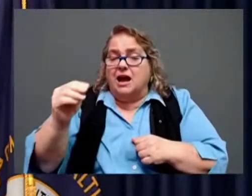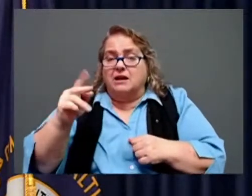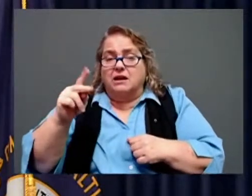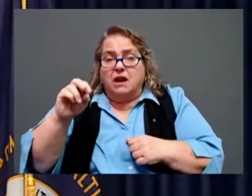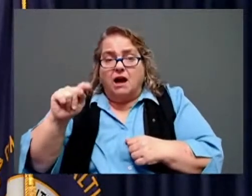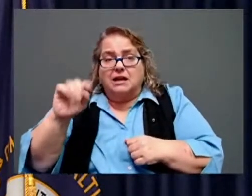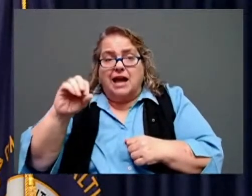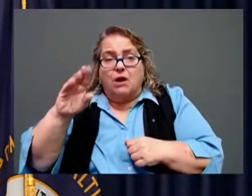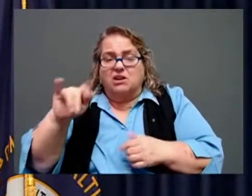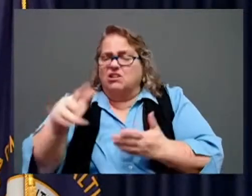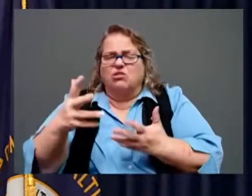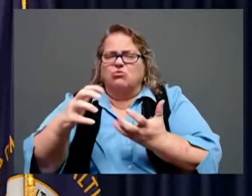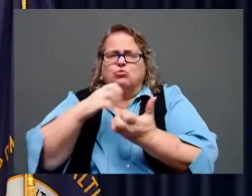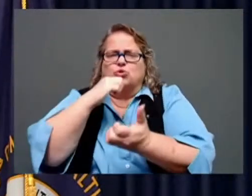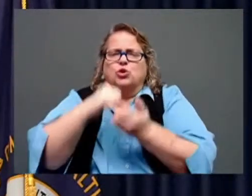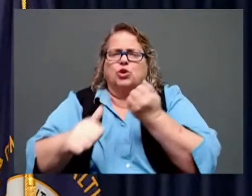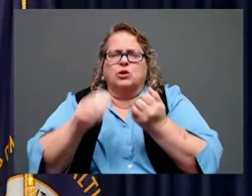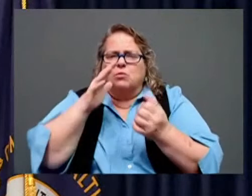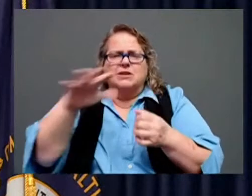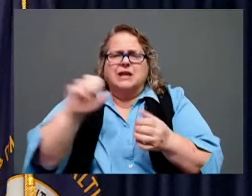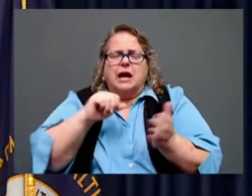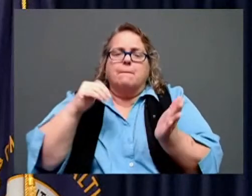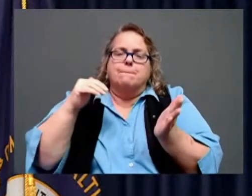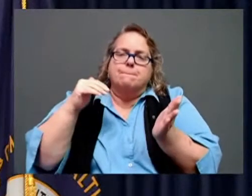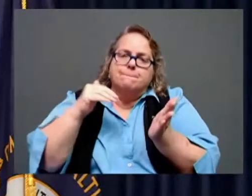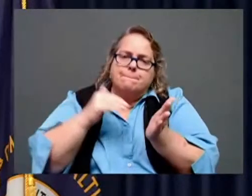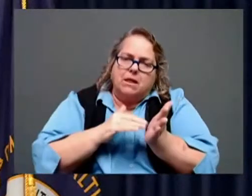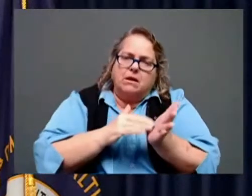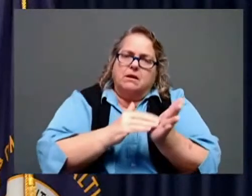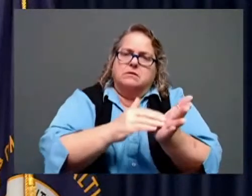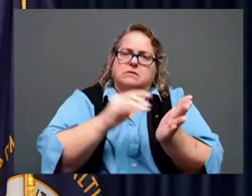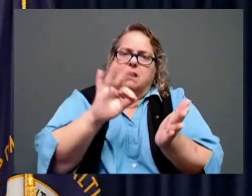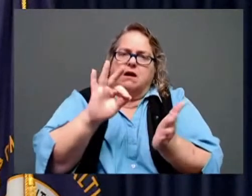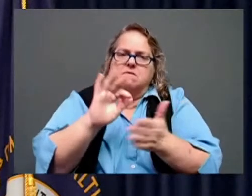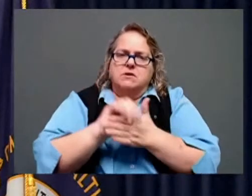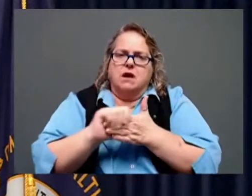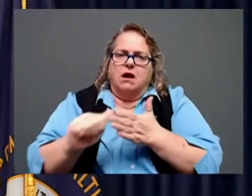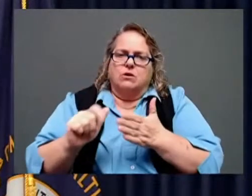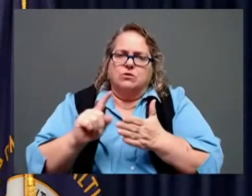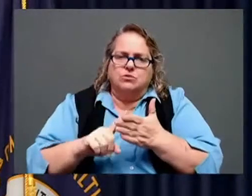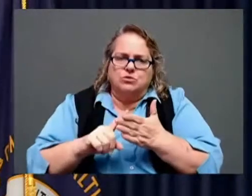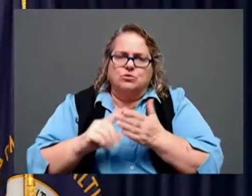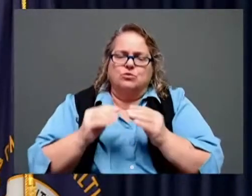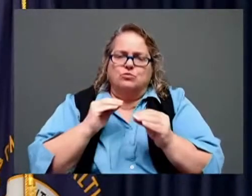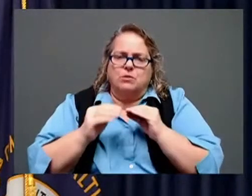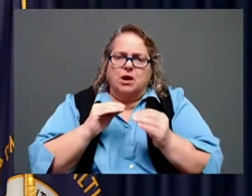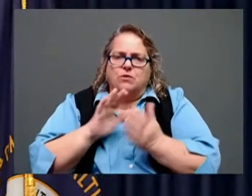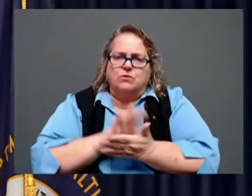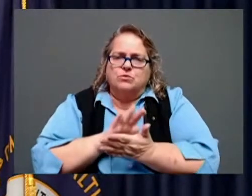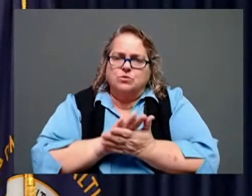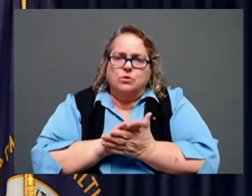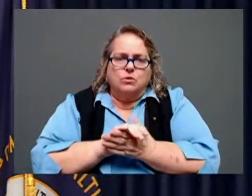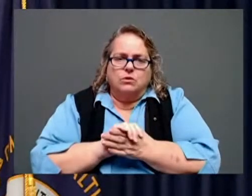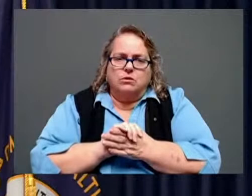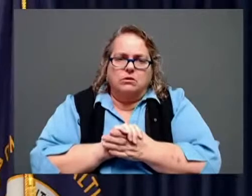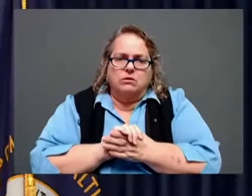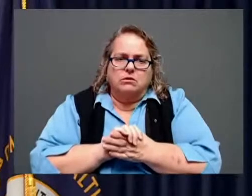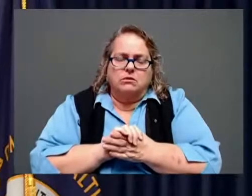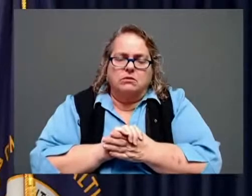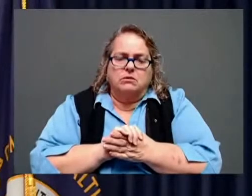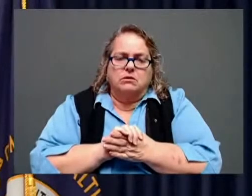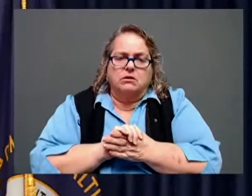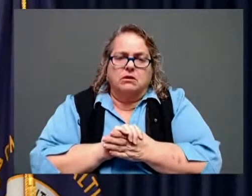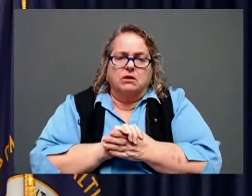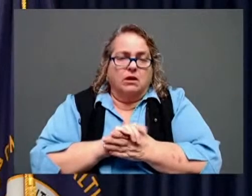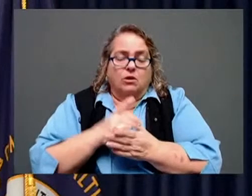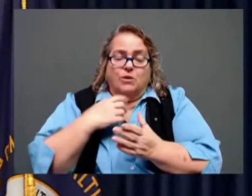And it's going to take millions of dollars to ultimately repair. Um, Even drove by